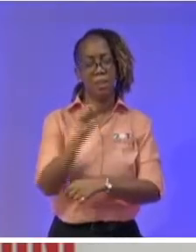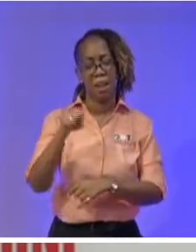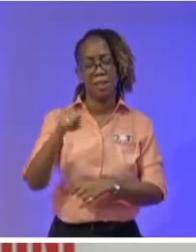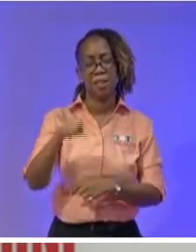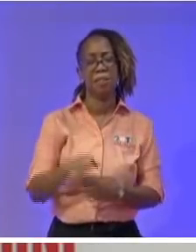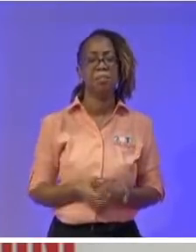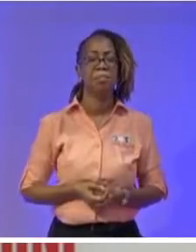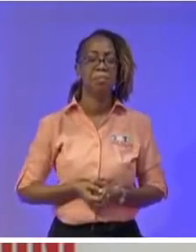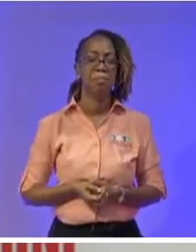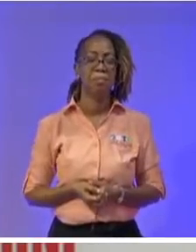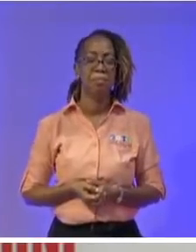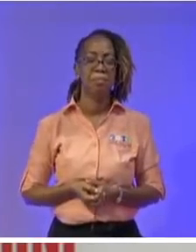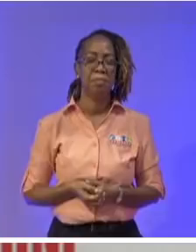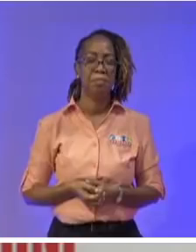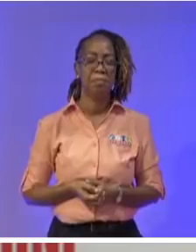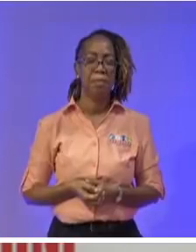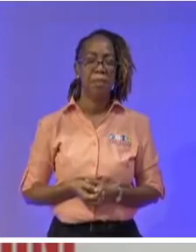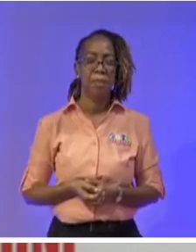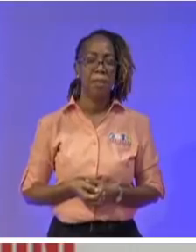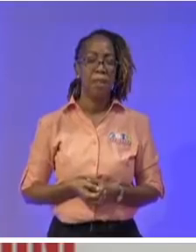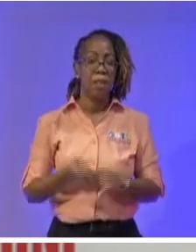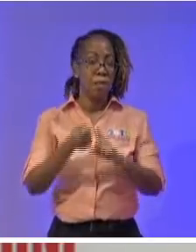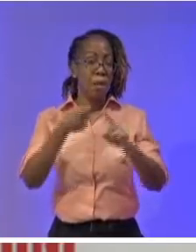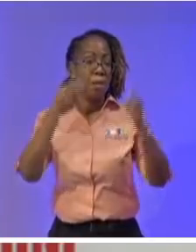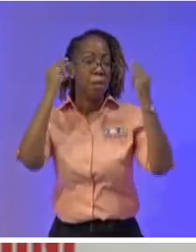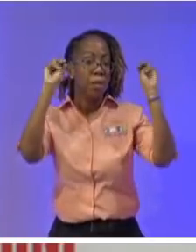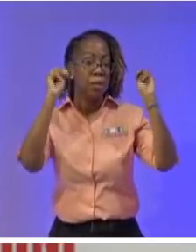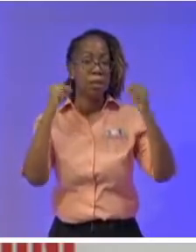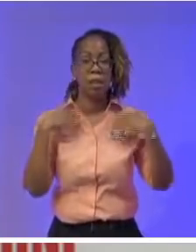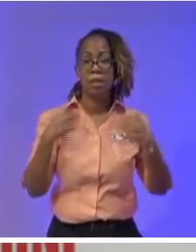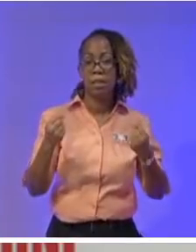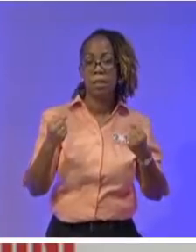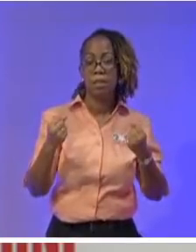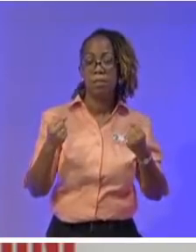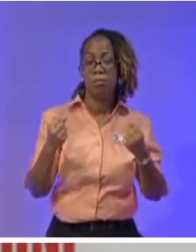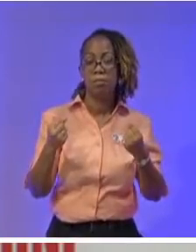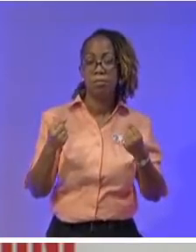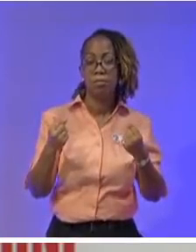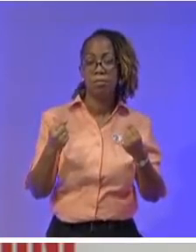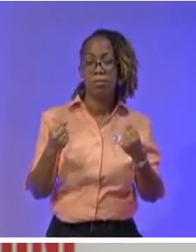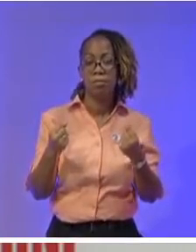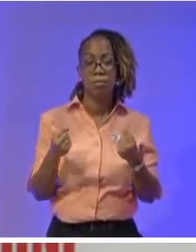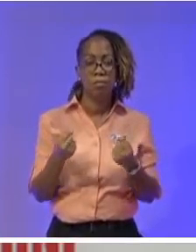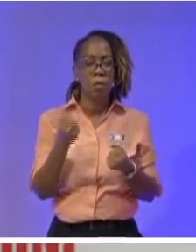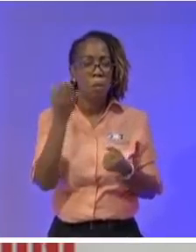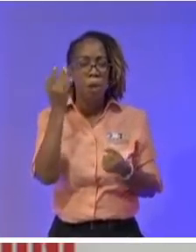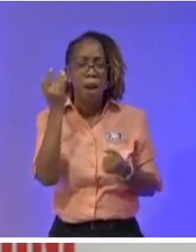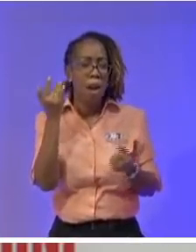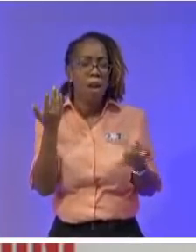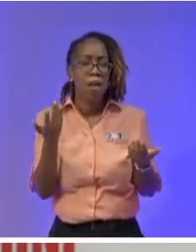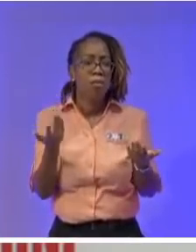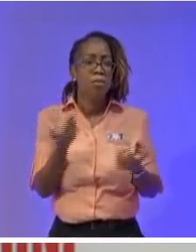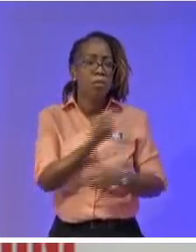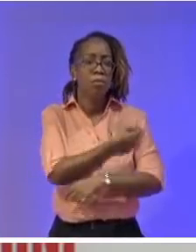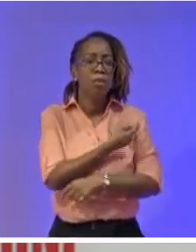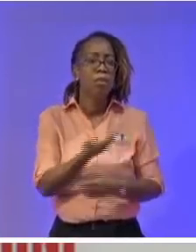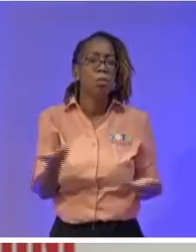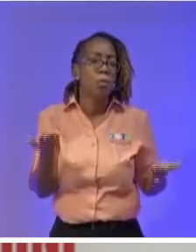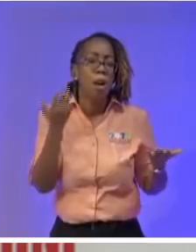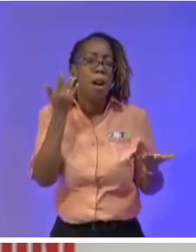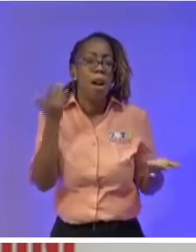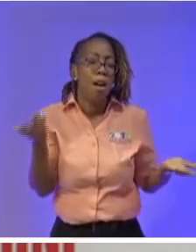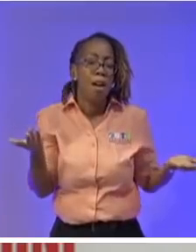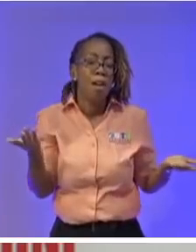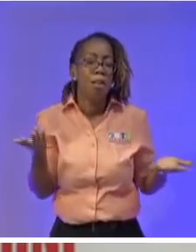From a Ministry of Health perspective, the main reason for being vaccinated is to save lives,